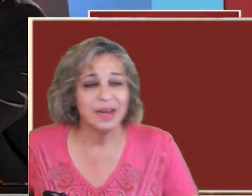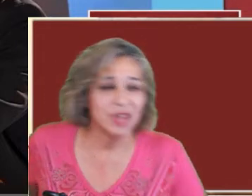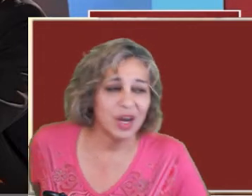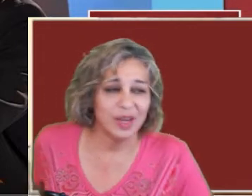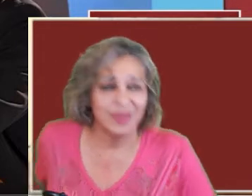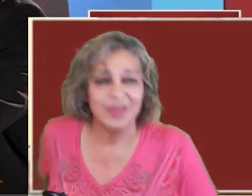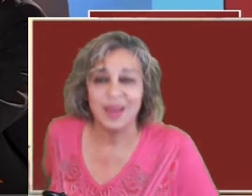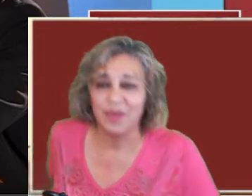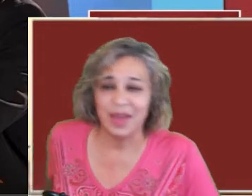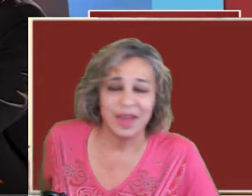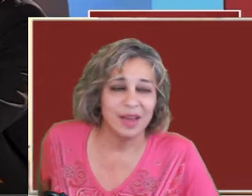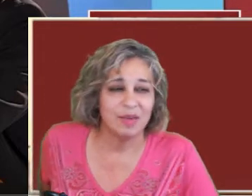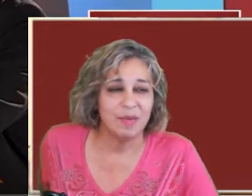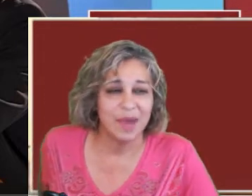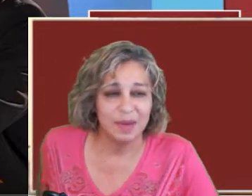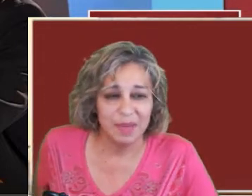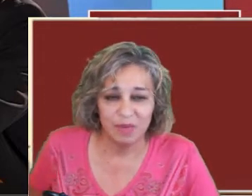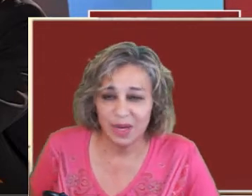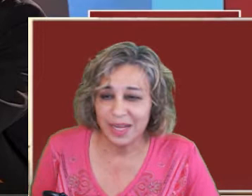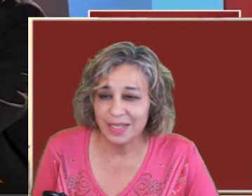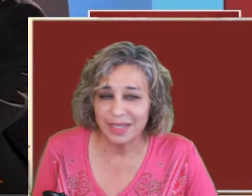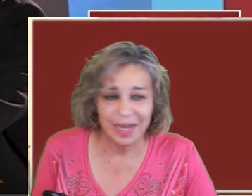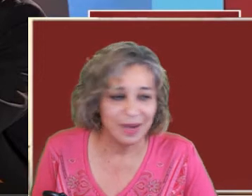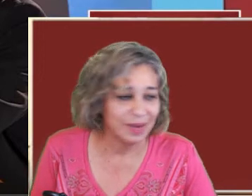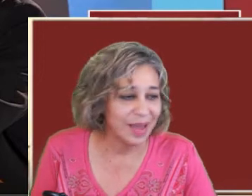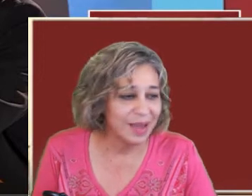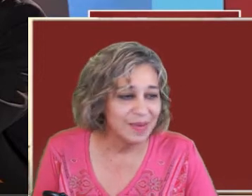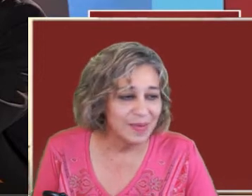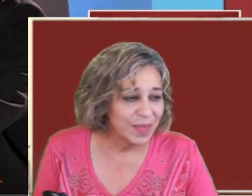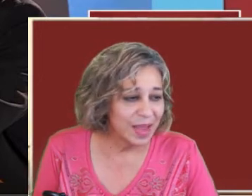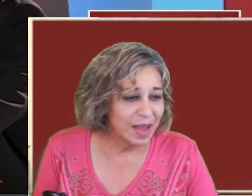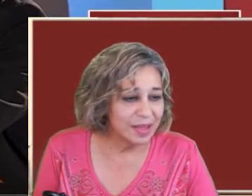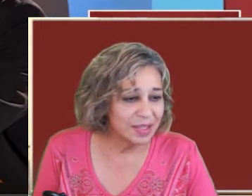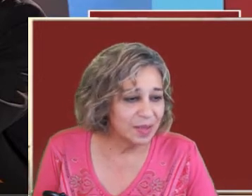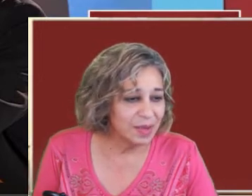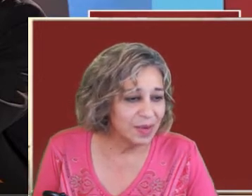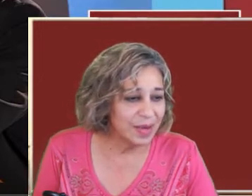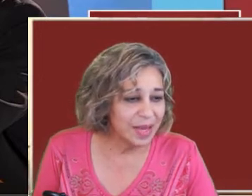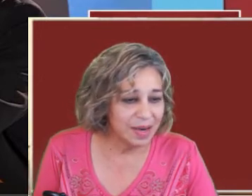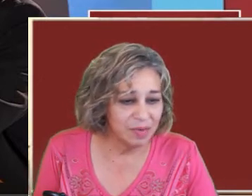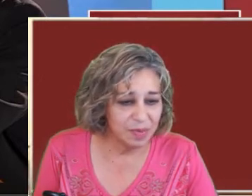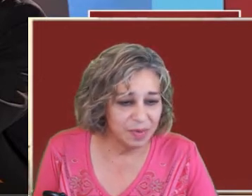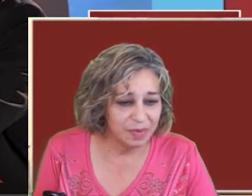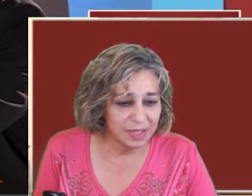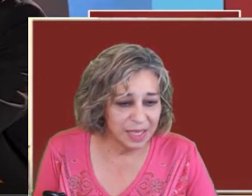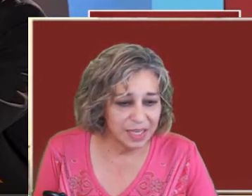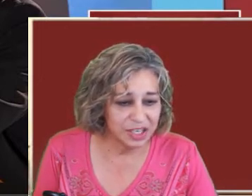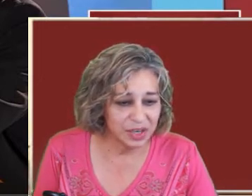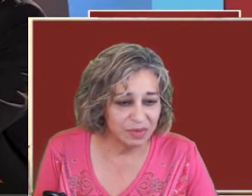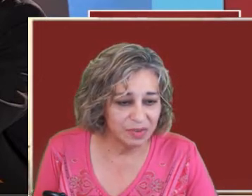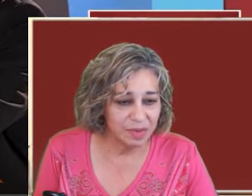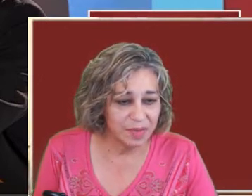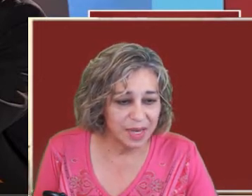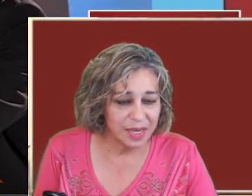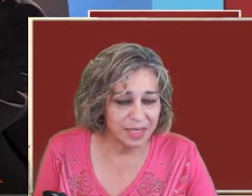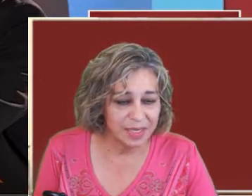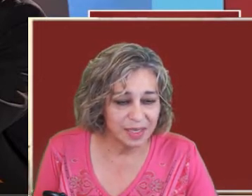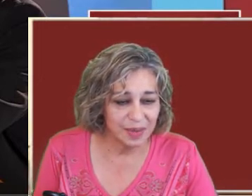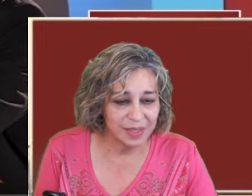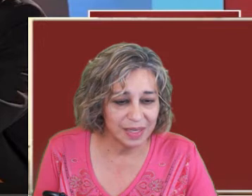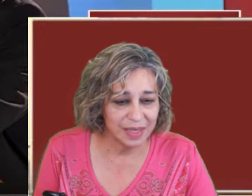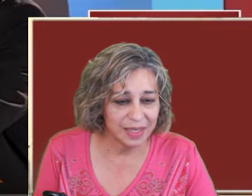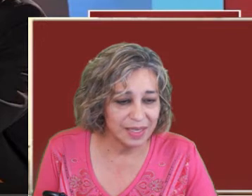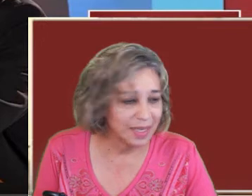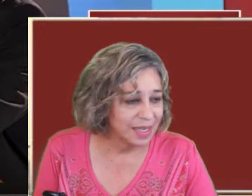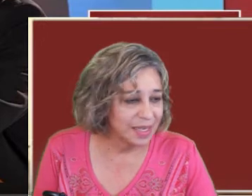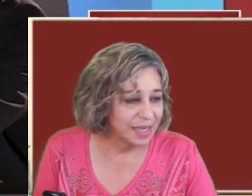let him talk, and then that way it'll remind me of what he said, okay? So let me go ahead and remove the slideshow for a minute. Hold